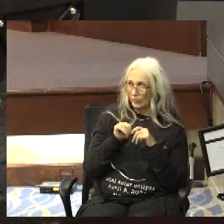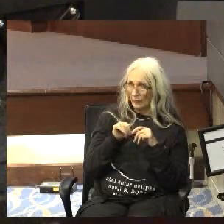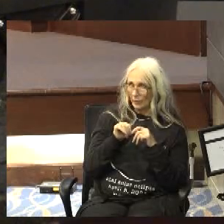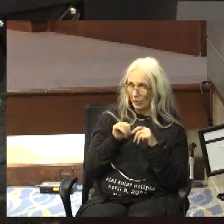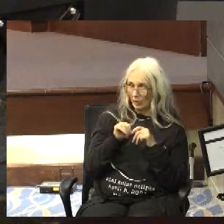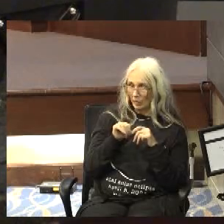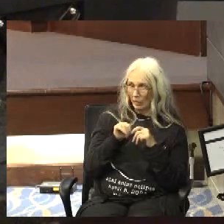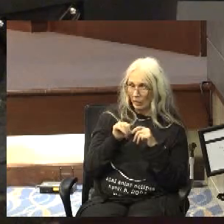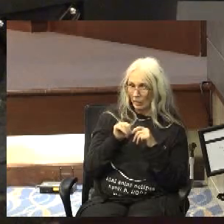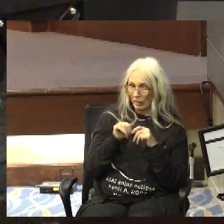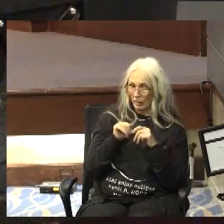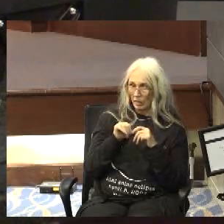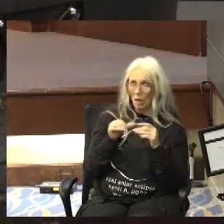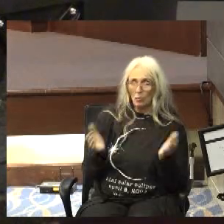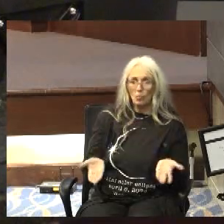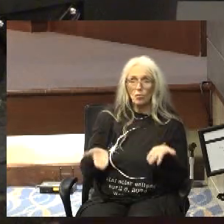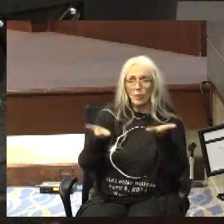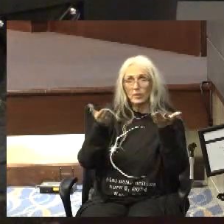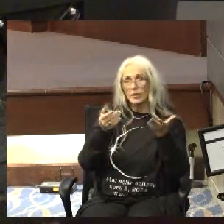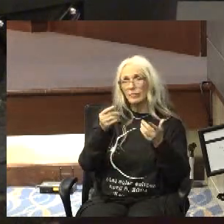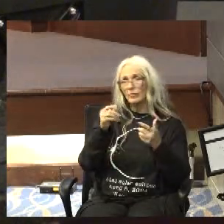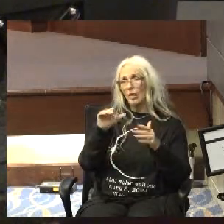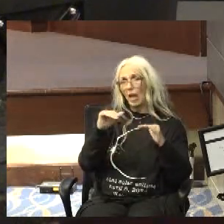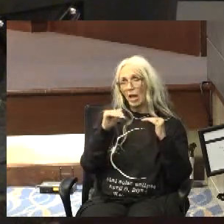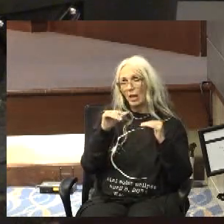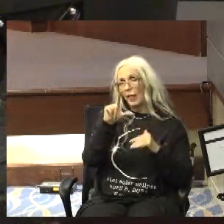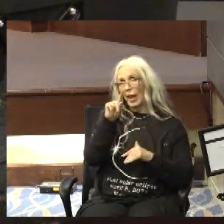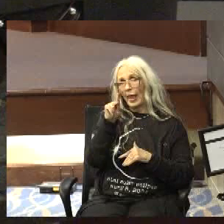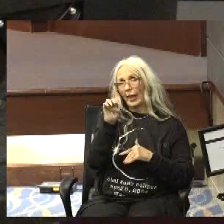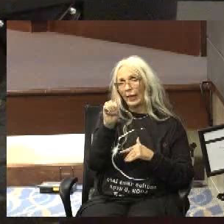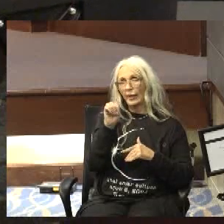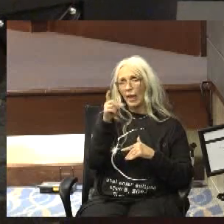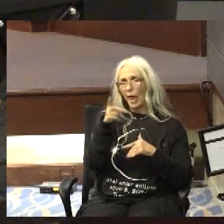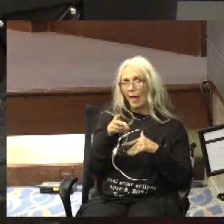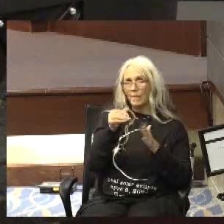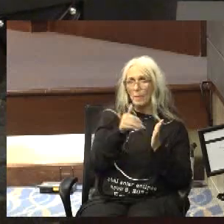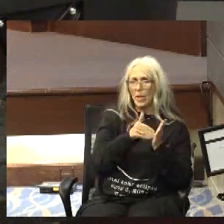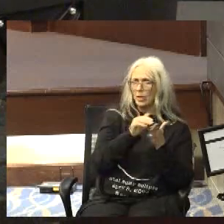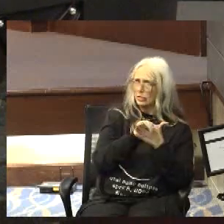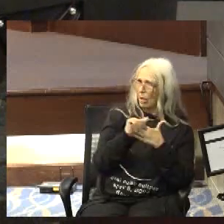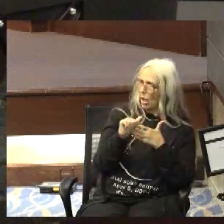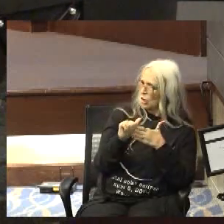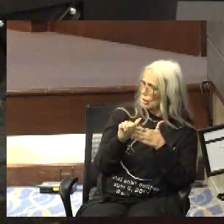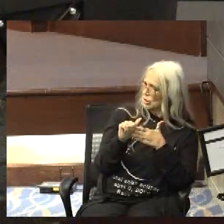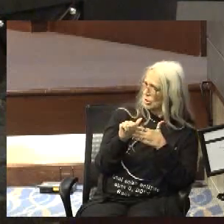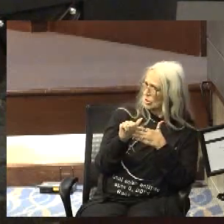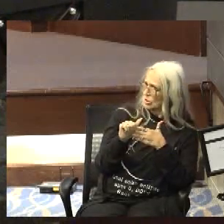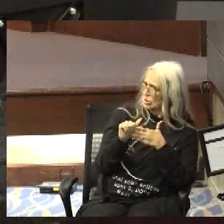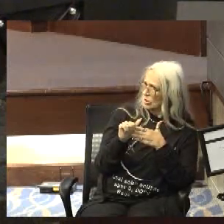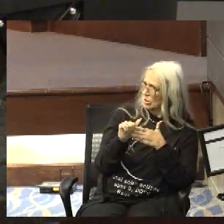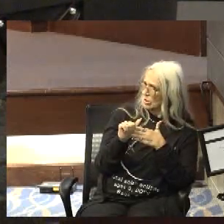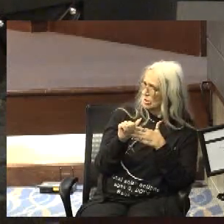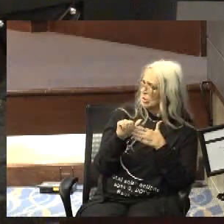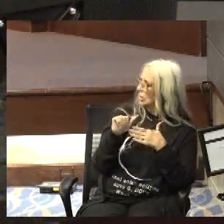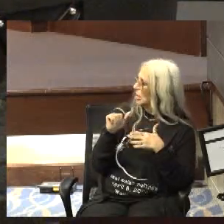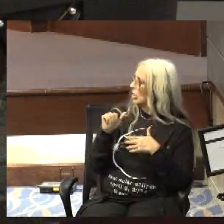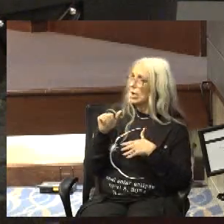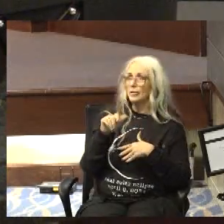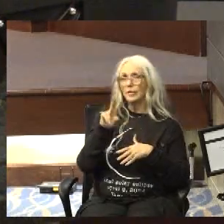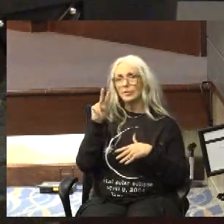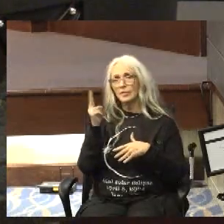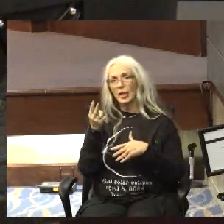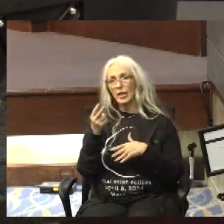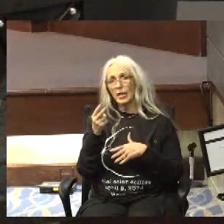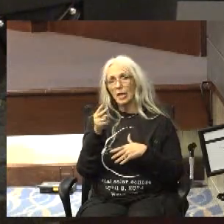raising the lake level, you know, $500 million. Okay, that's a nice one, but kind of expensive. The second one is the Brazos River